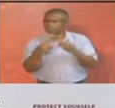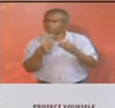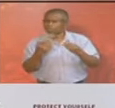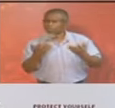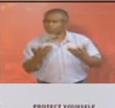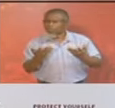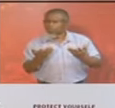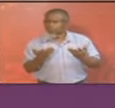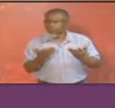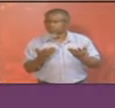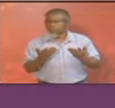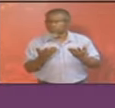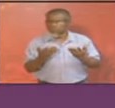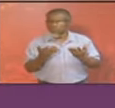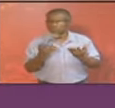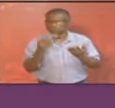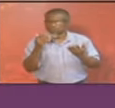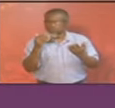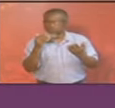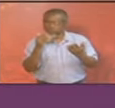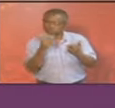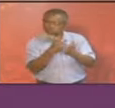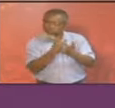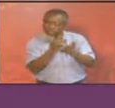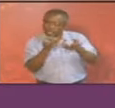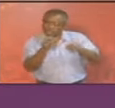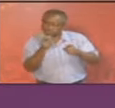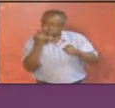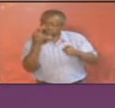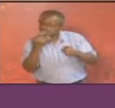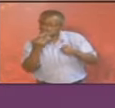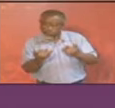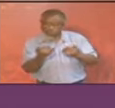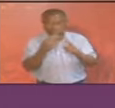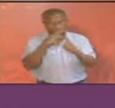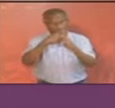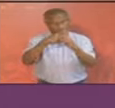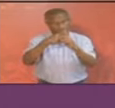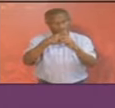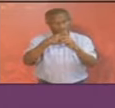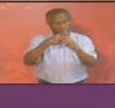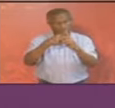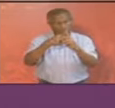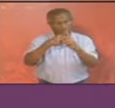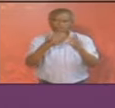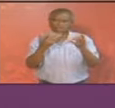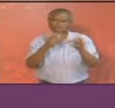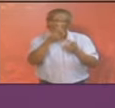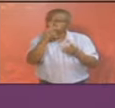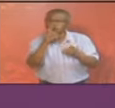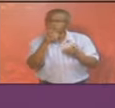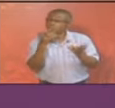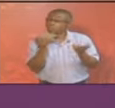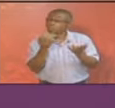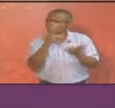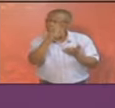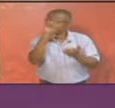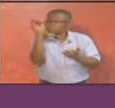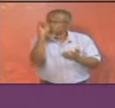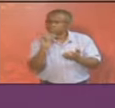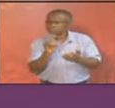with the new cases that we've been seeing, and I'm wondering what percentage of those new cases have